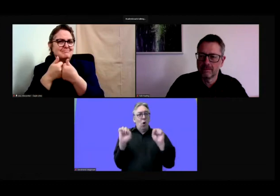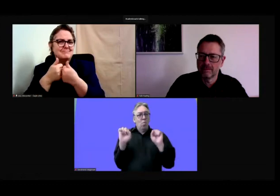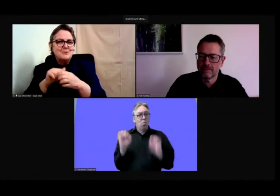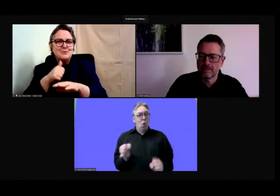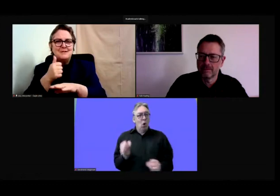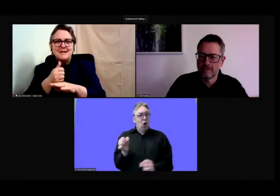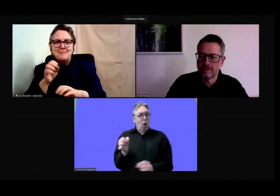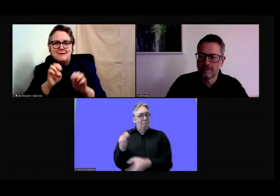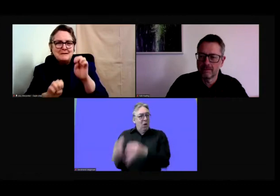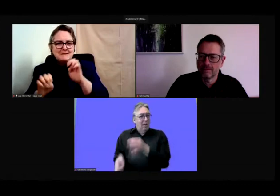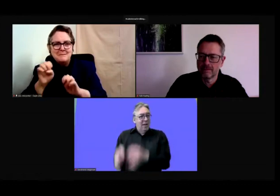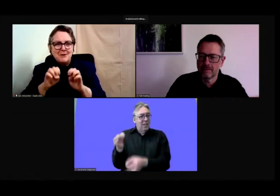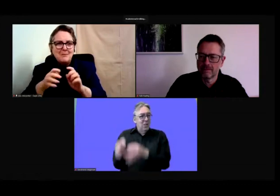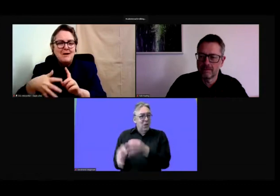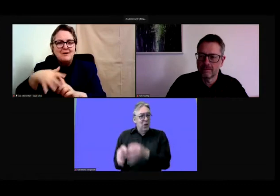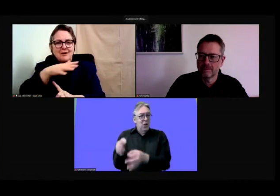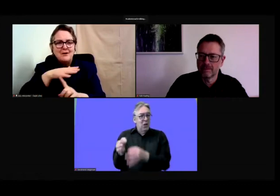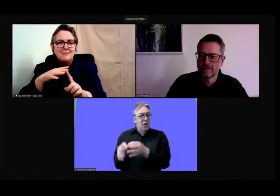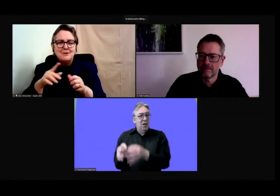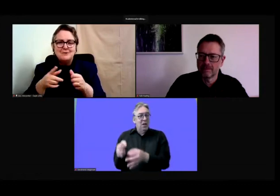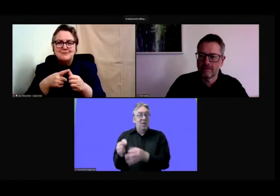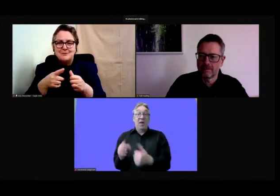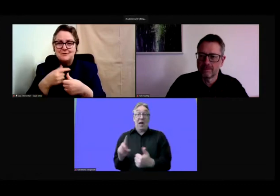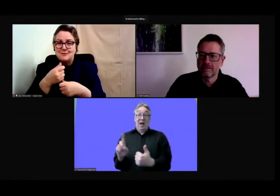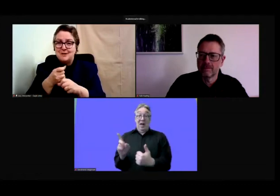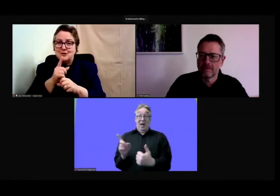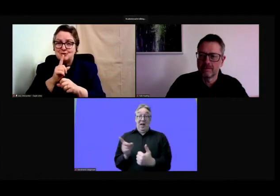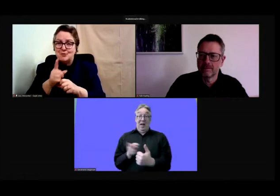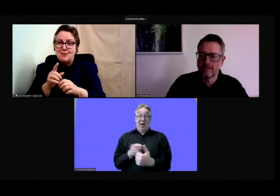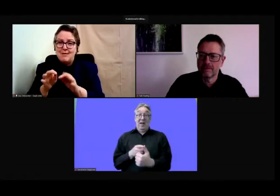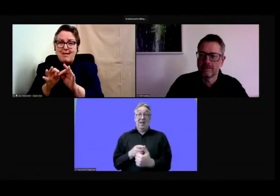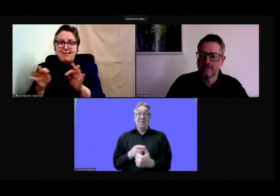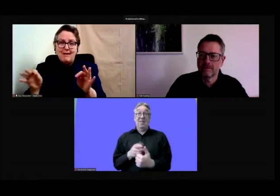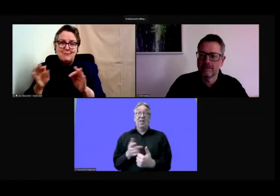because one really needs to make sure that language is blocked.